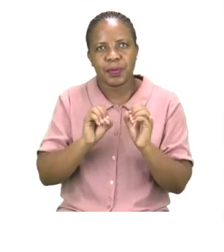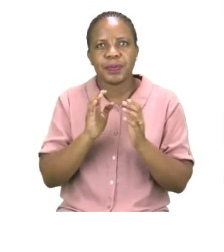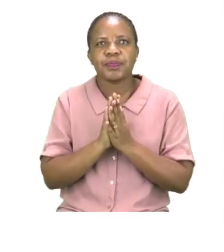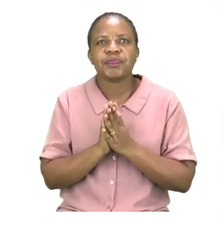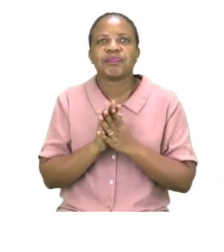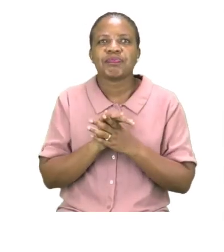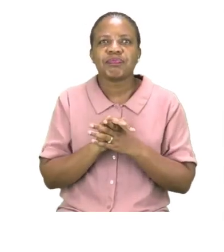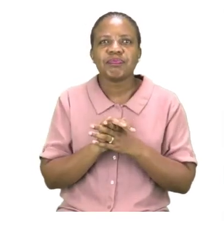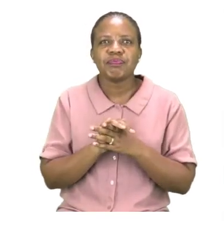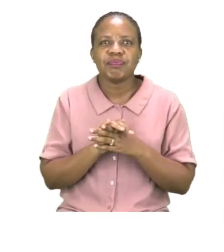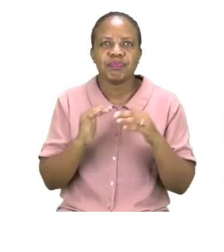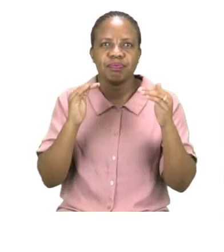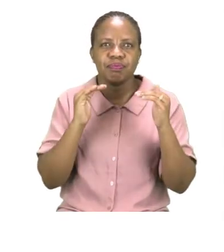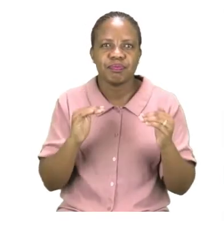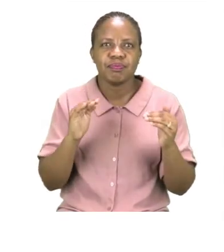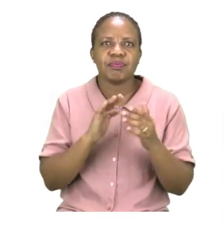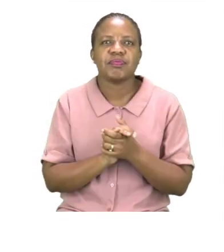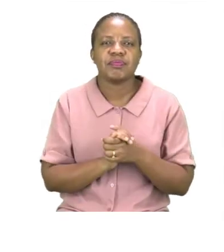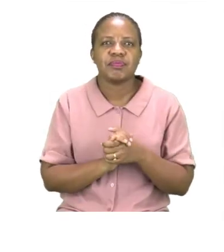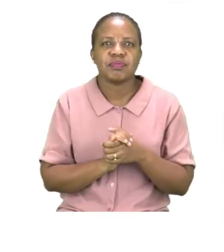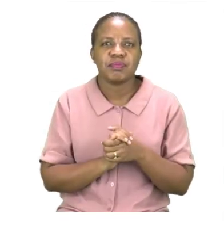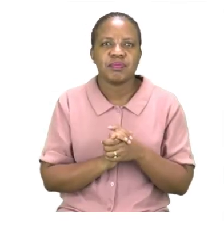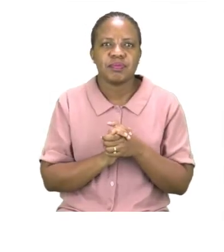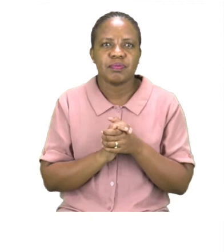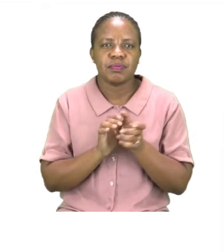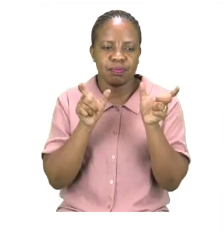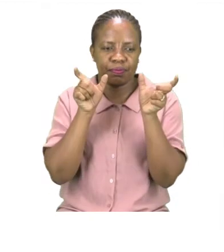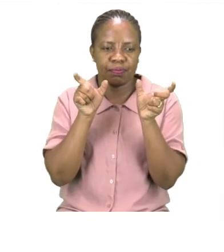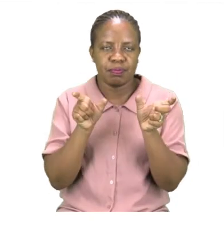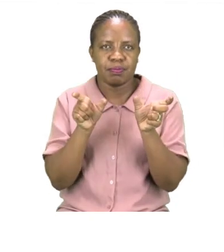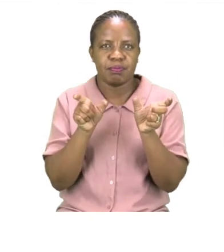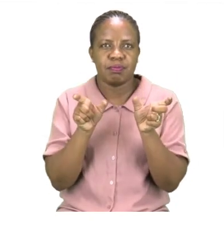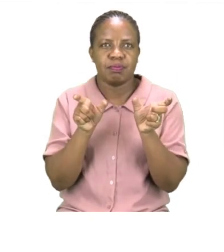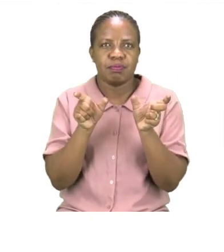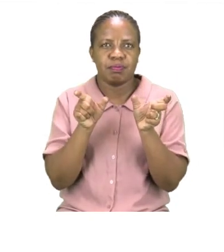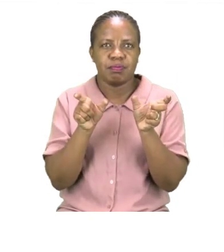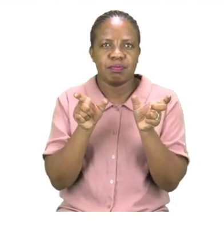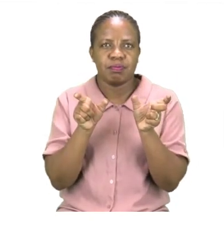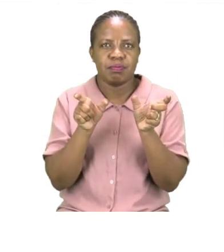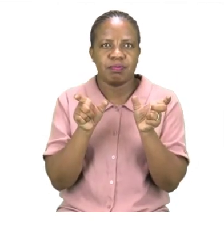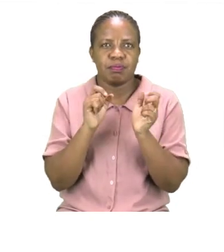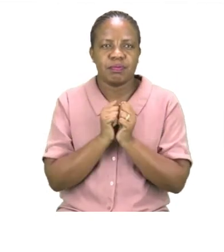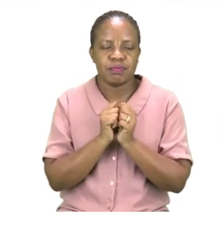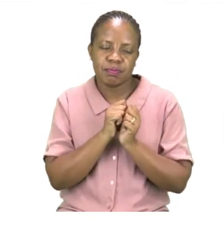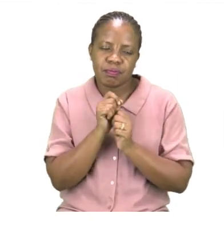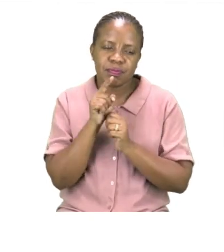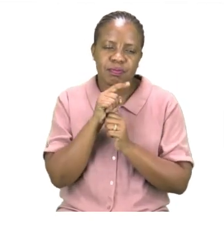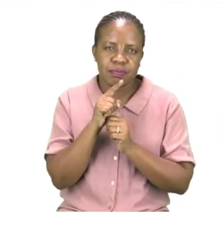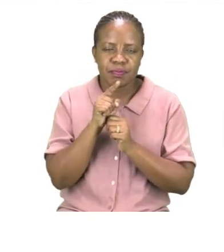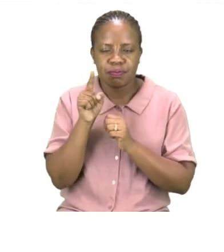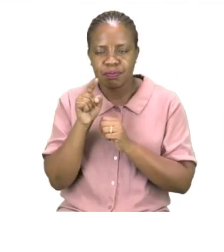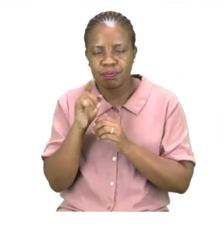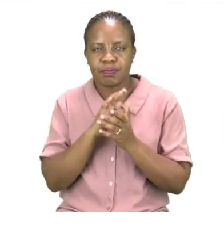they are now asking us in four separate boxes to circle a certain container. Now